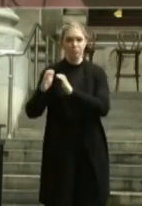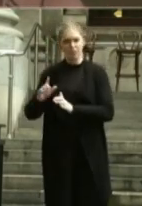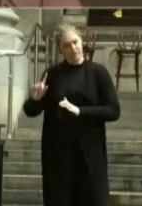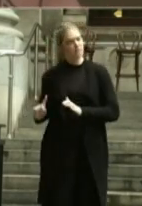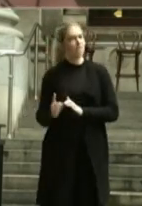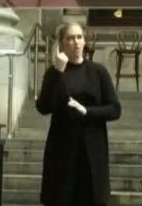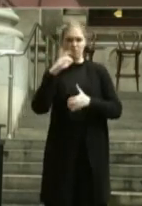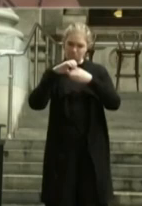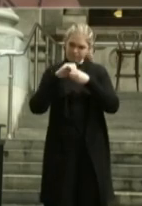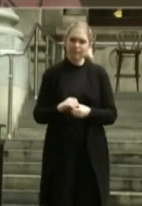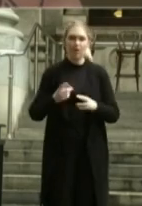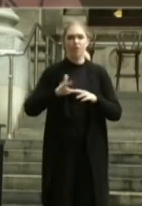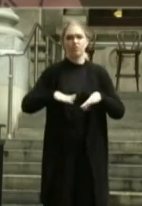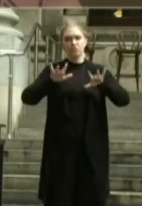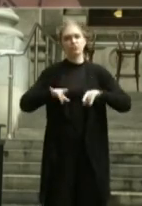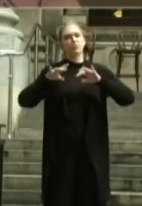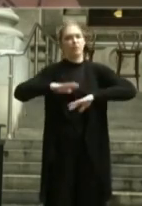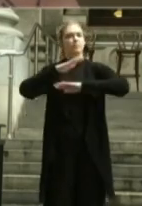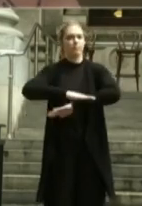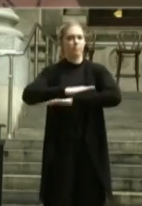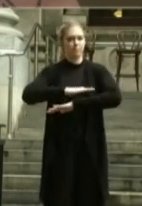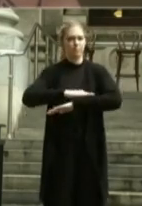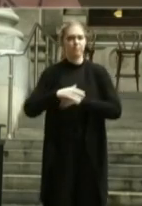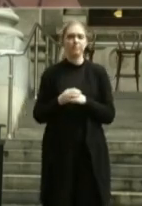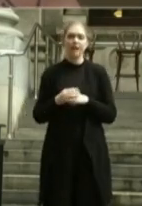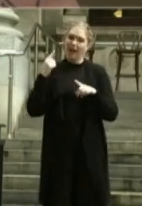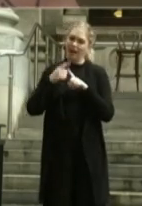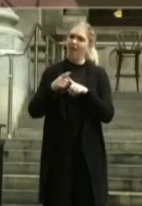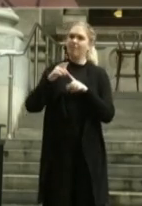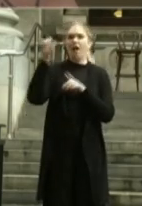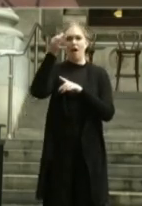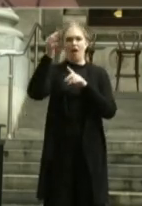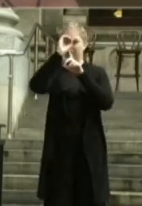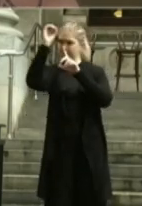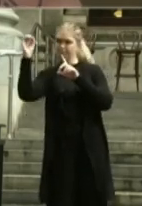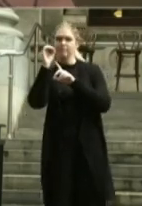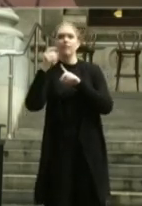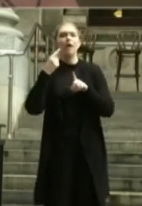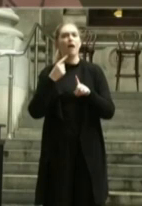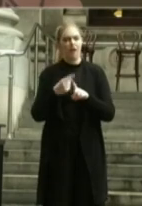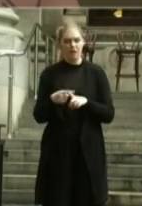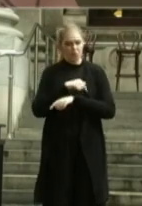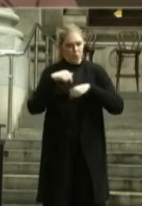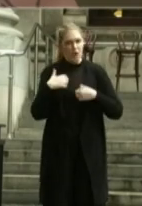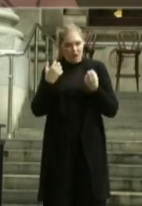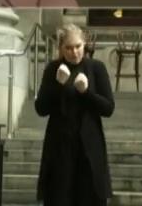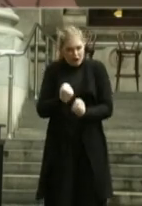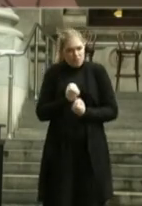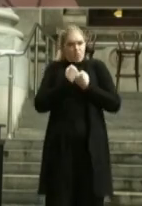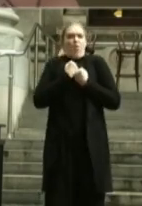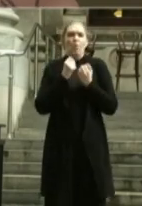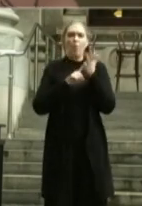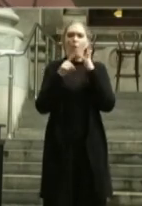first sovereign nations of the Australian continent and its adjacent lands, and possessed it under our own laws and